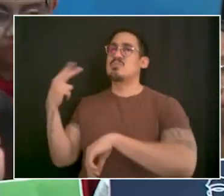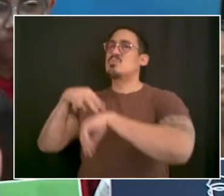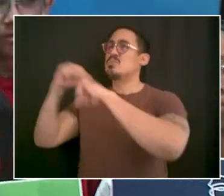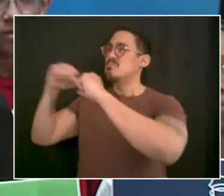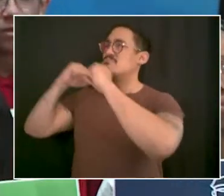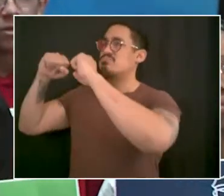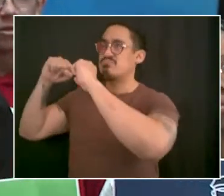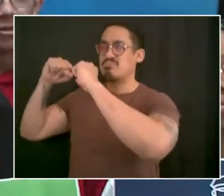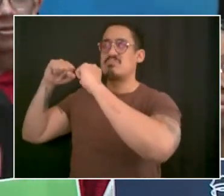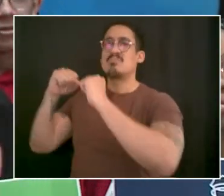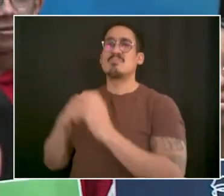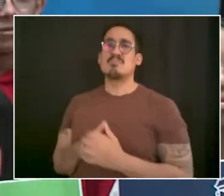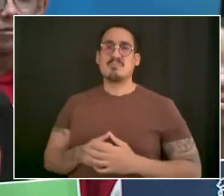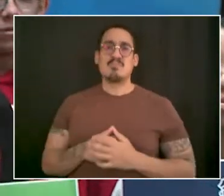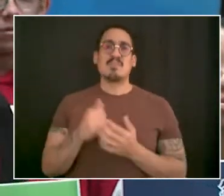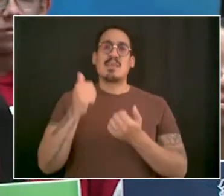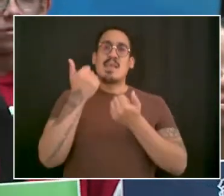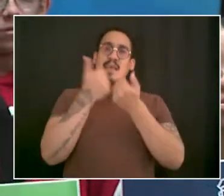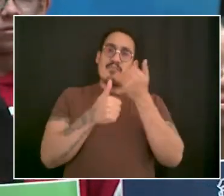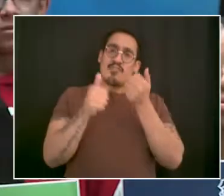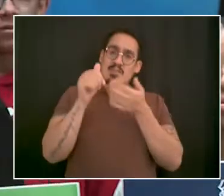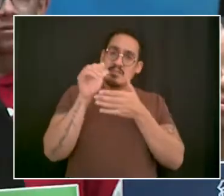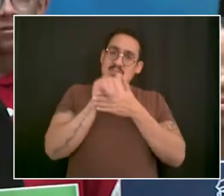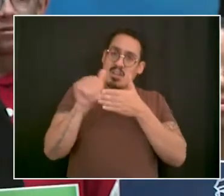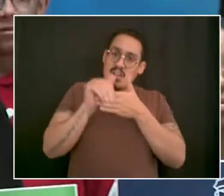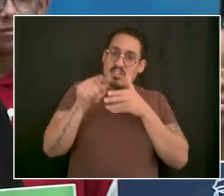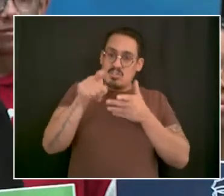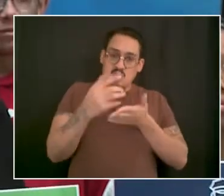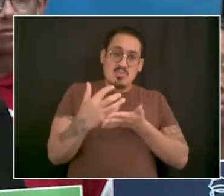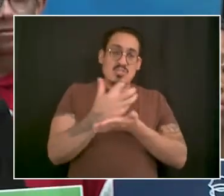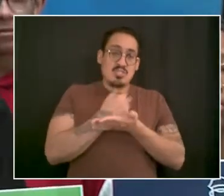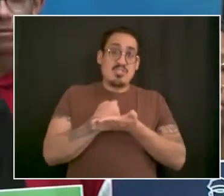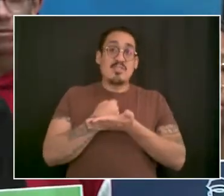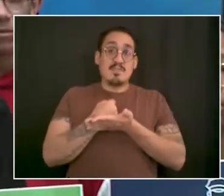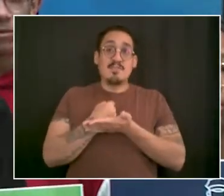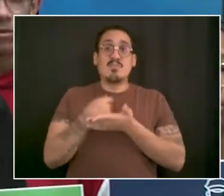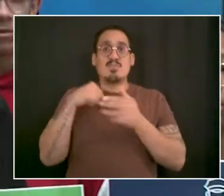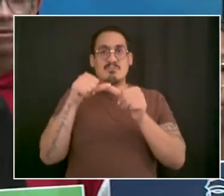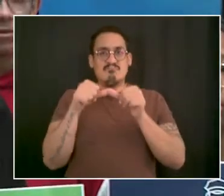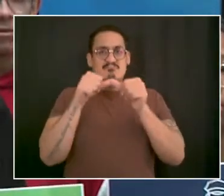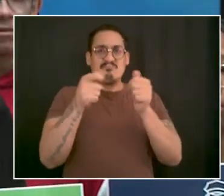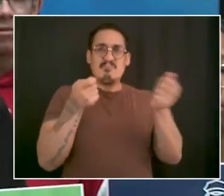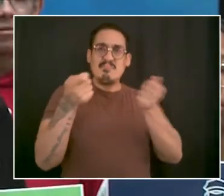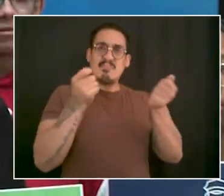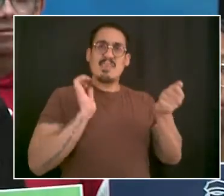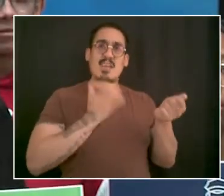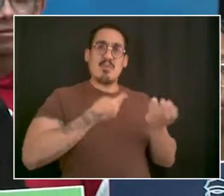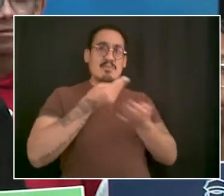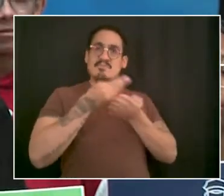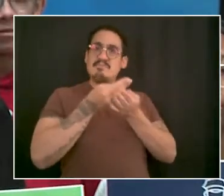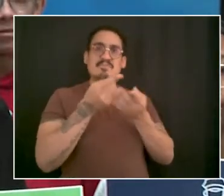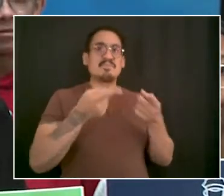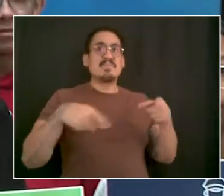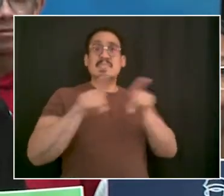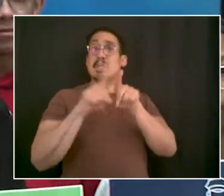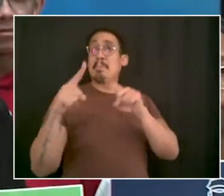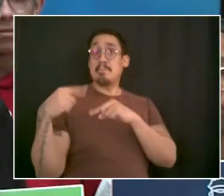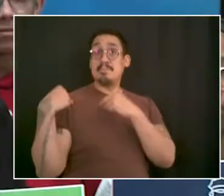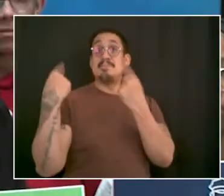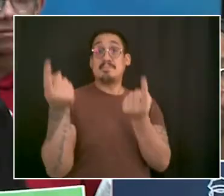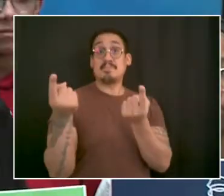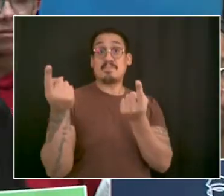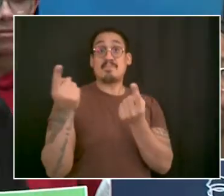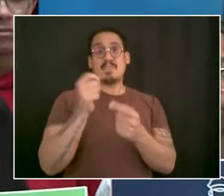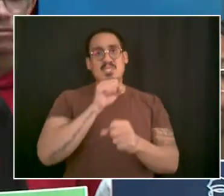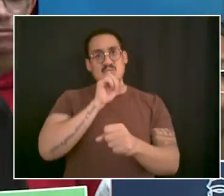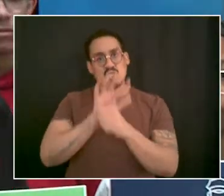rest assured, we will stay true to the strong fiscal management that has guided our administration and ensure that New York remains the